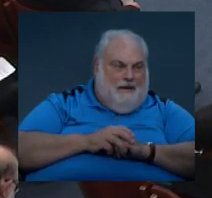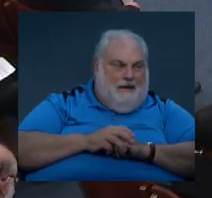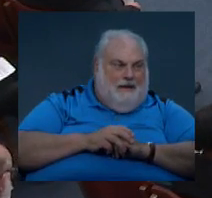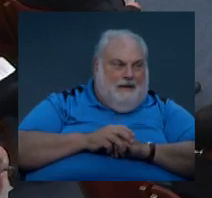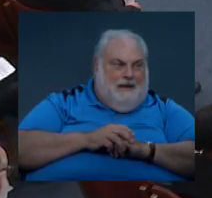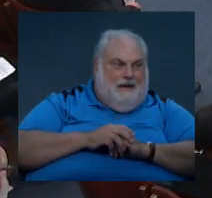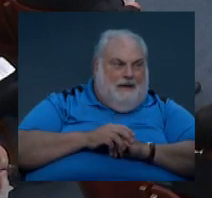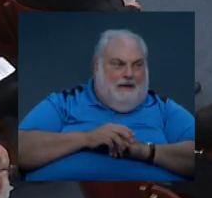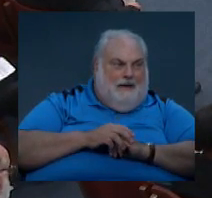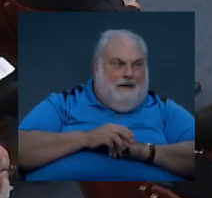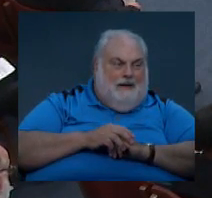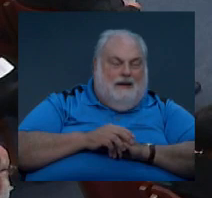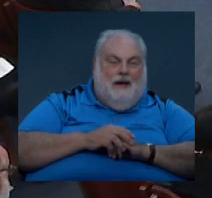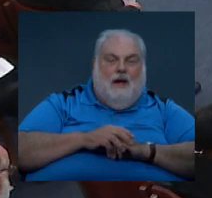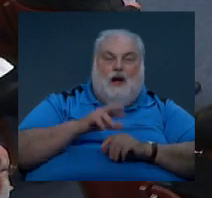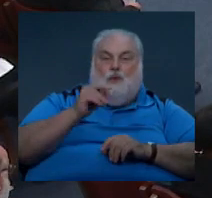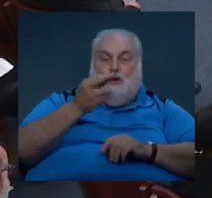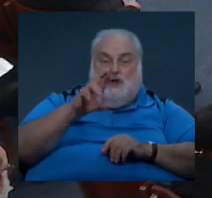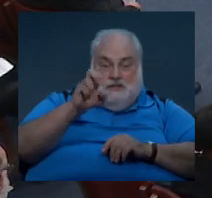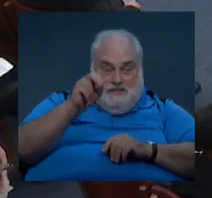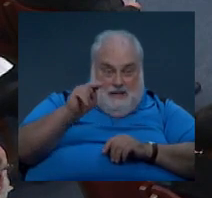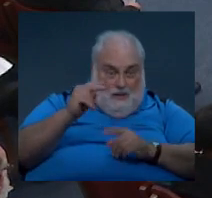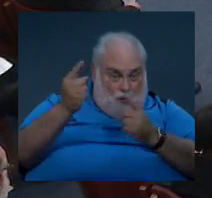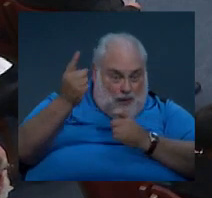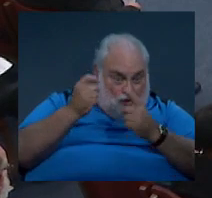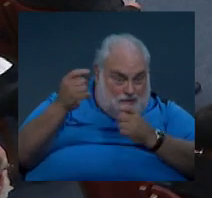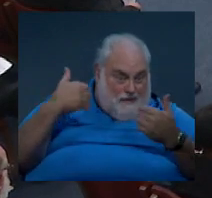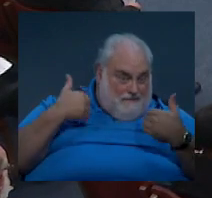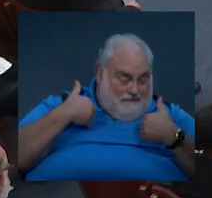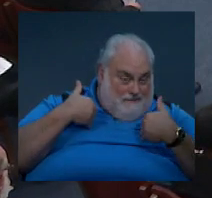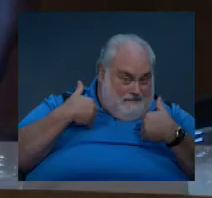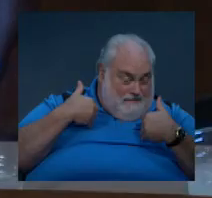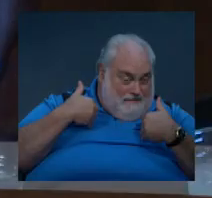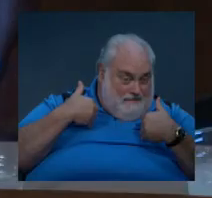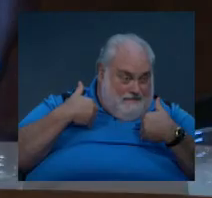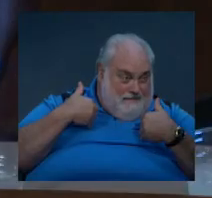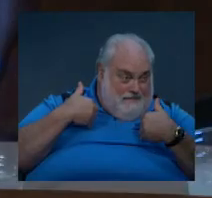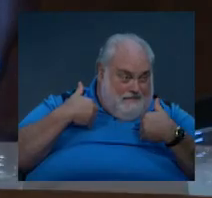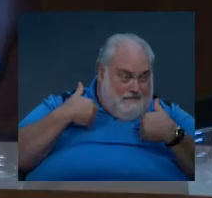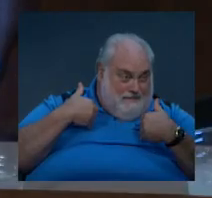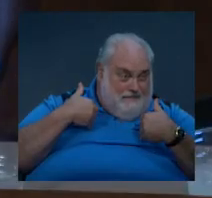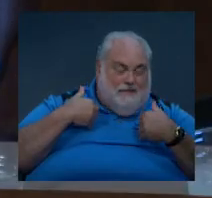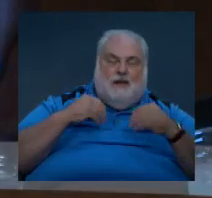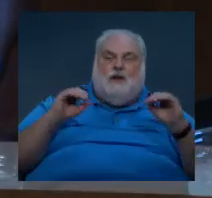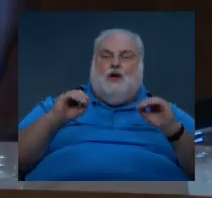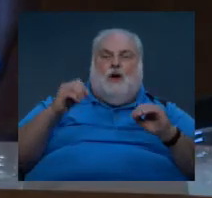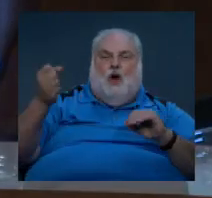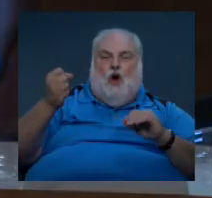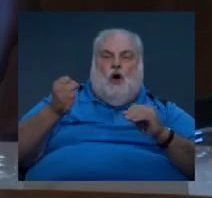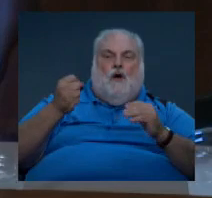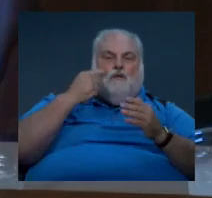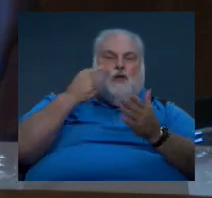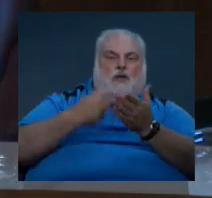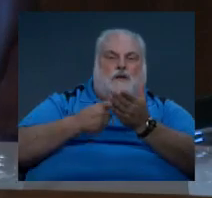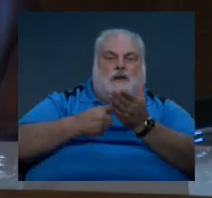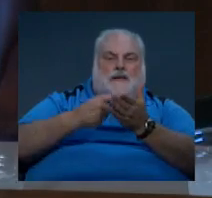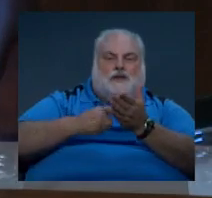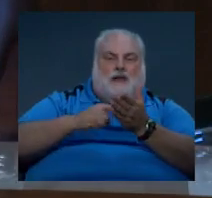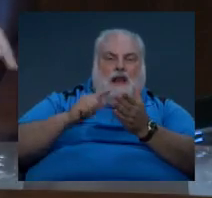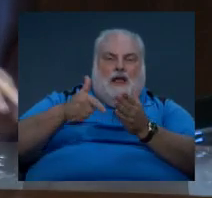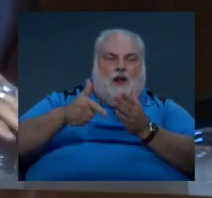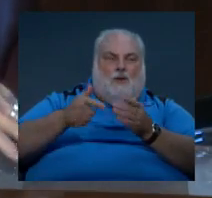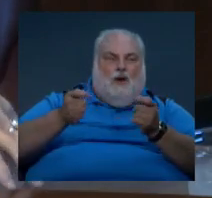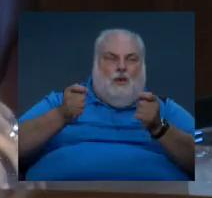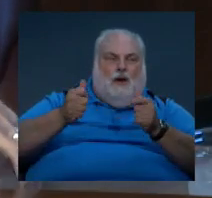Director Richardson, did you have a question? No, No, Mayor, I can wait till we go through the cars as well. Just one